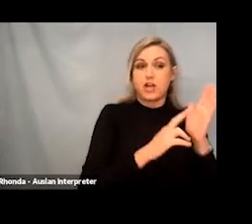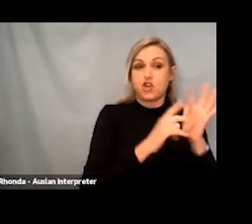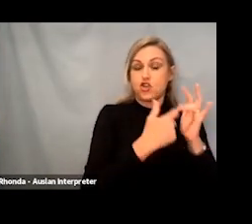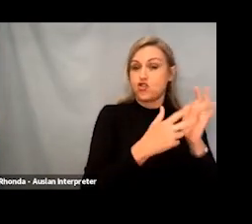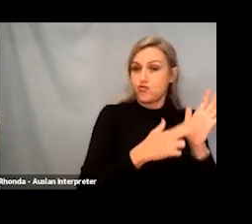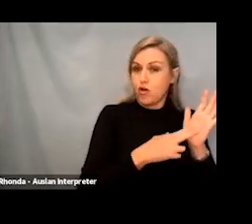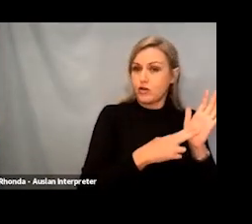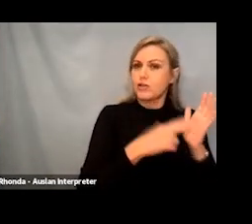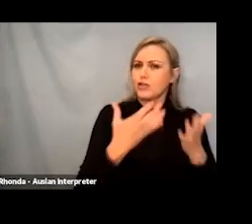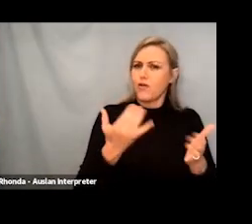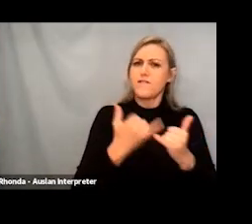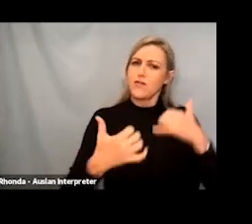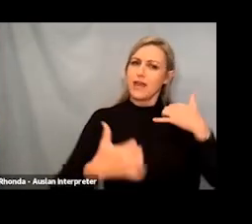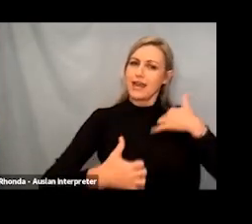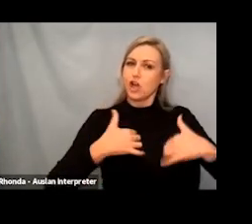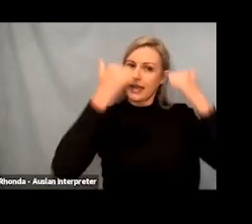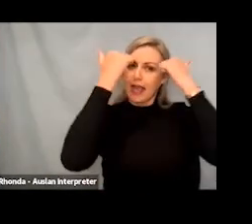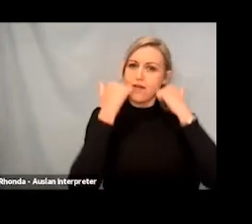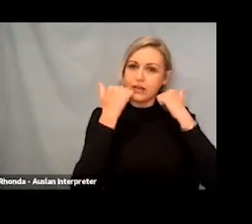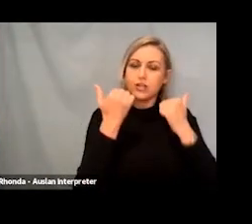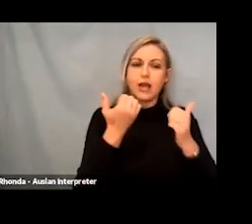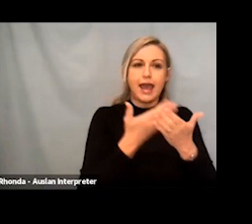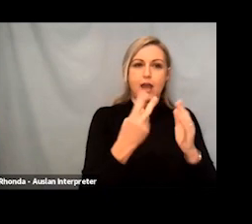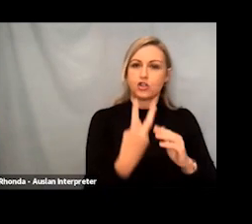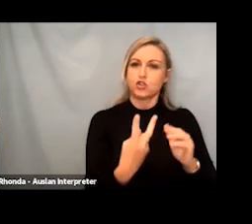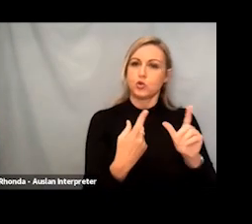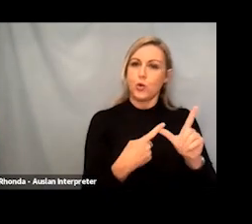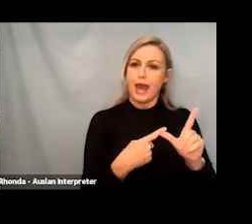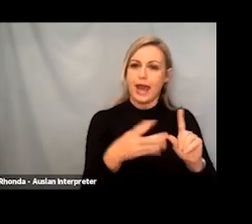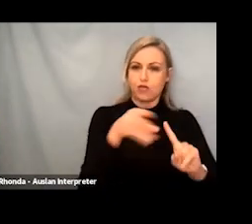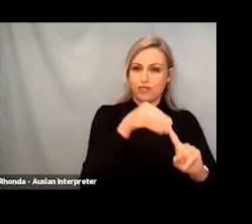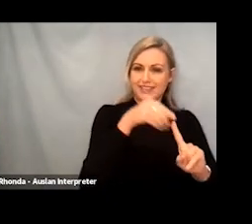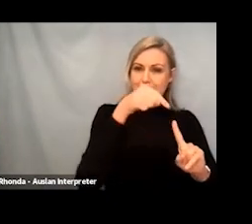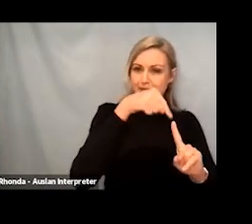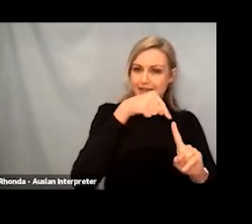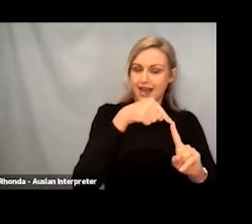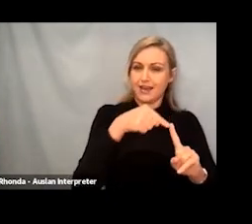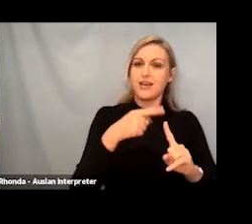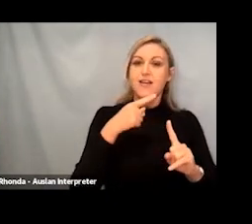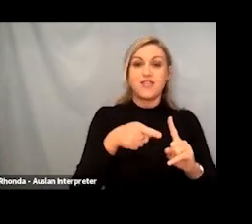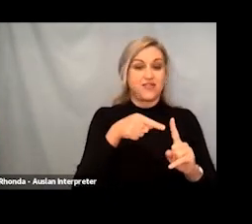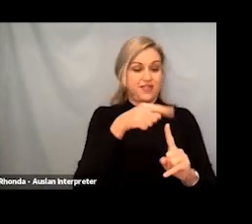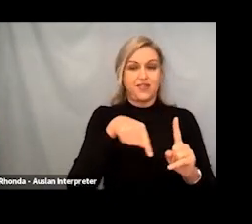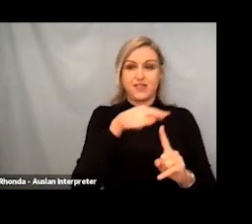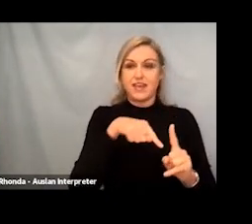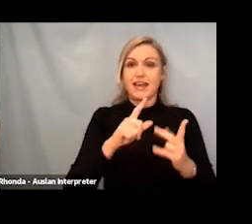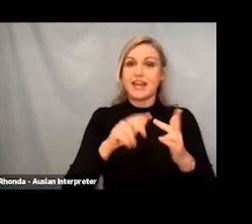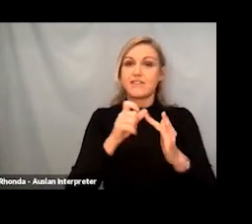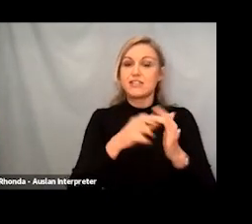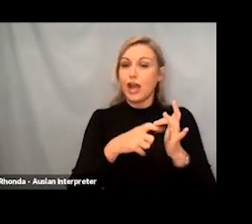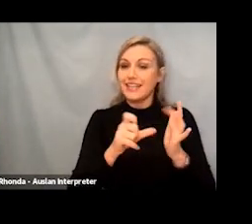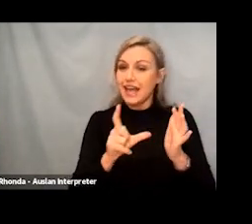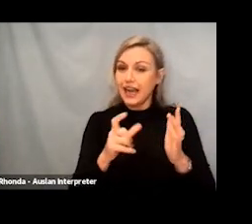So very exciting evidence to link 2A serotonin 2A receptor signaling, the receptors that are hijacked by psychedelics,